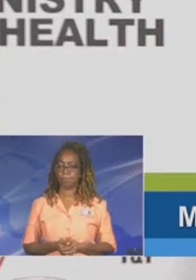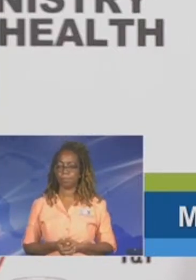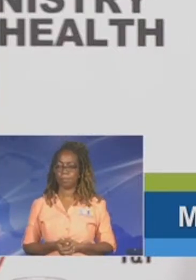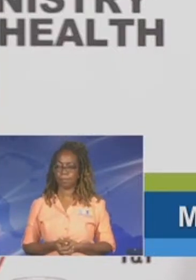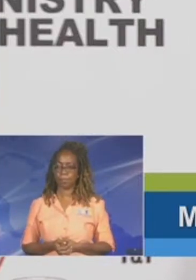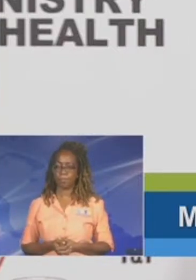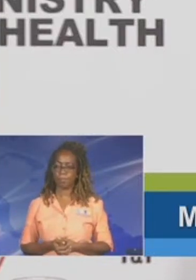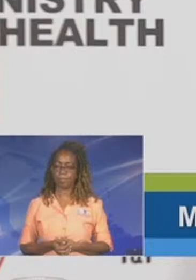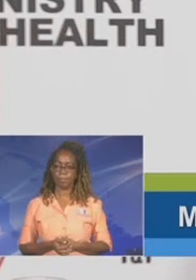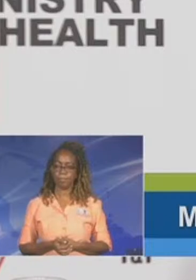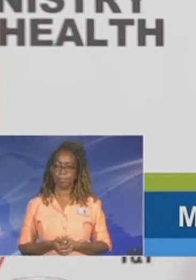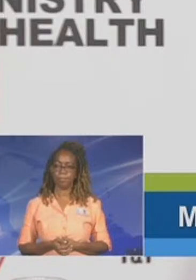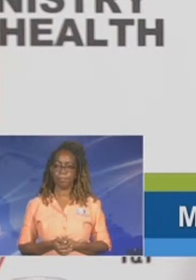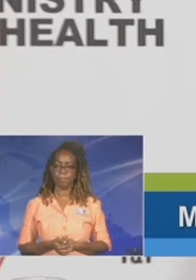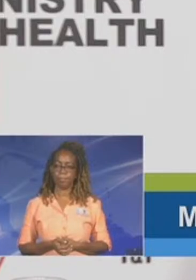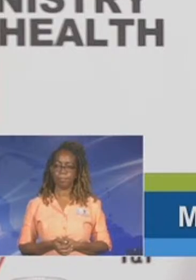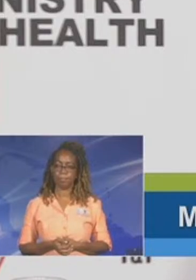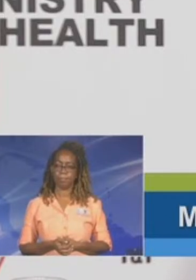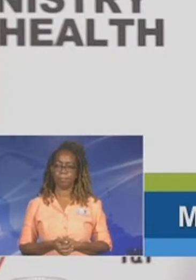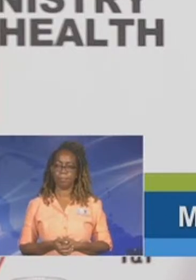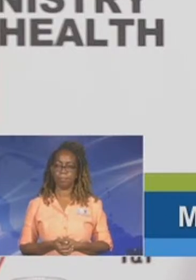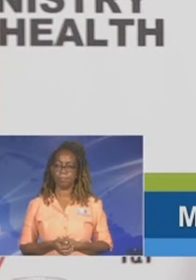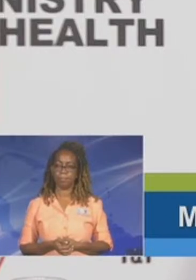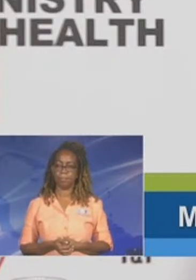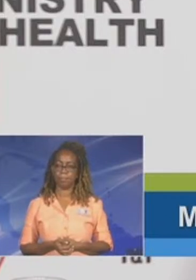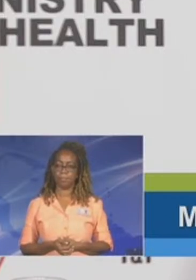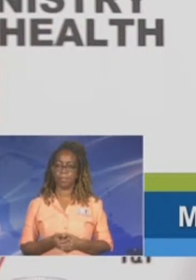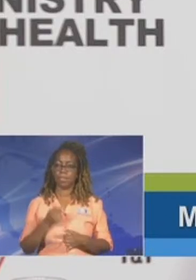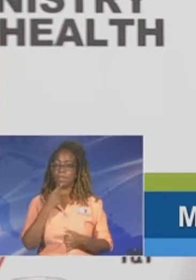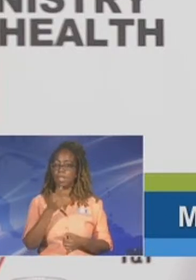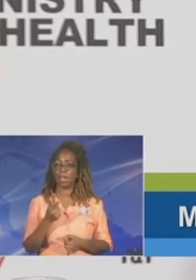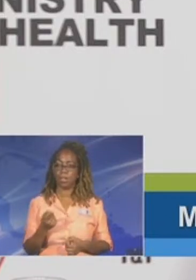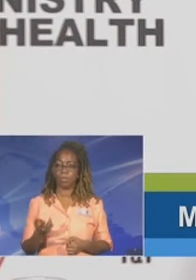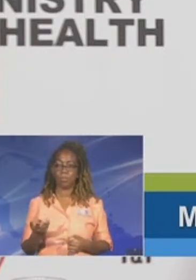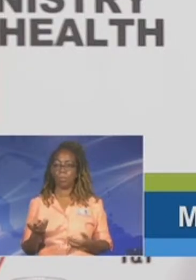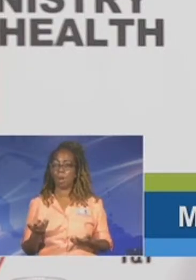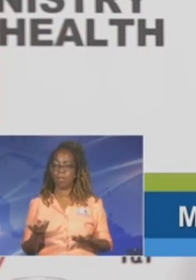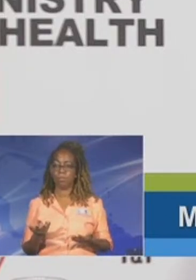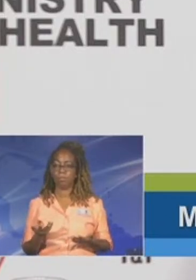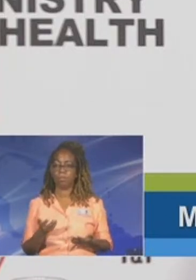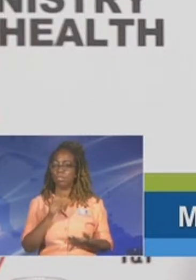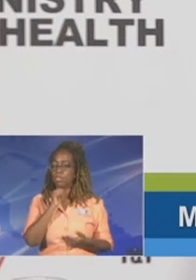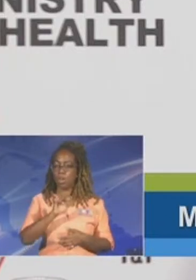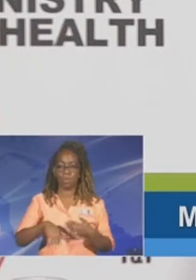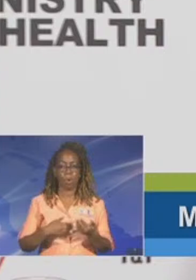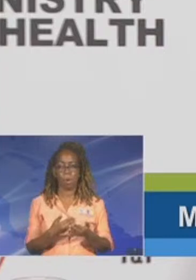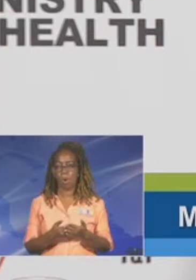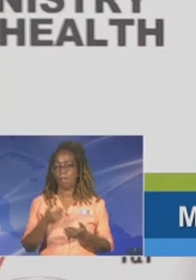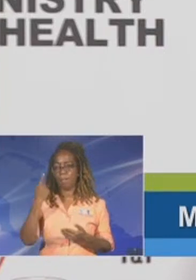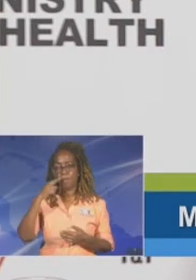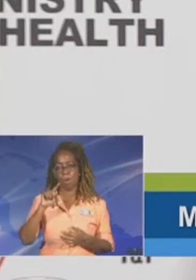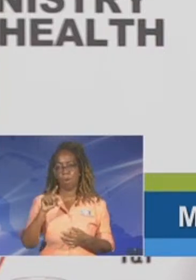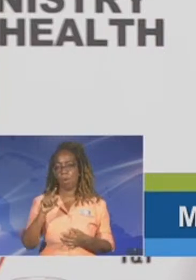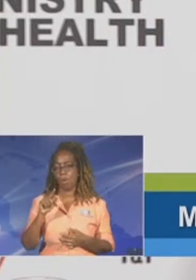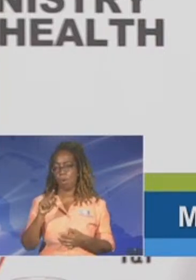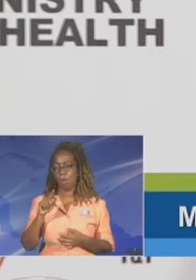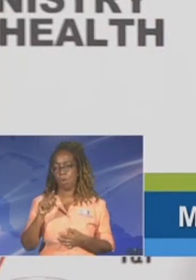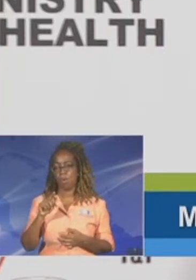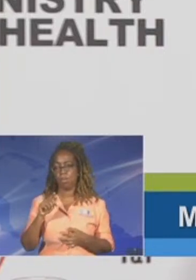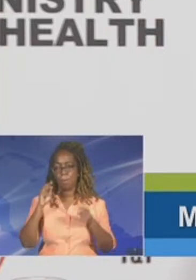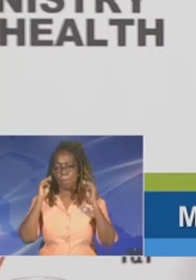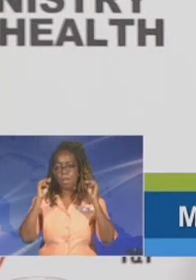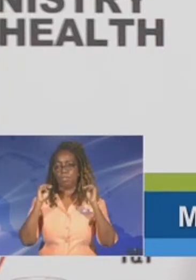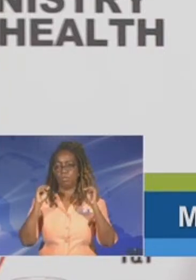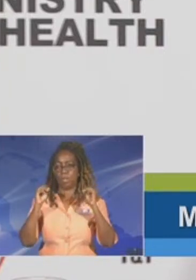level. And I want to emphasize that these courses are not just for Ministry of Health staff or